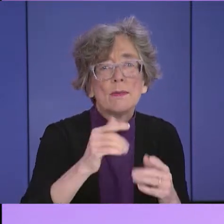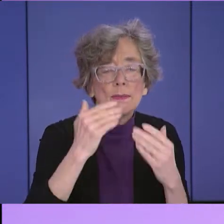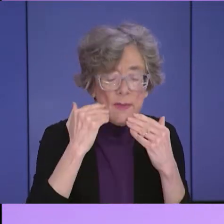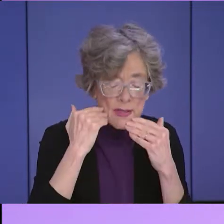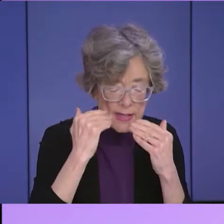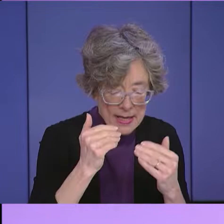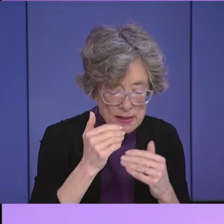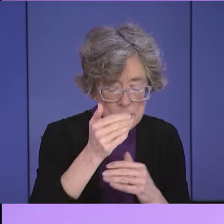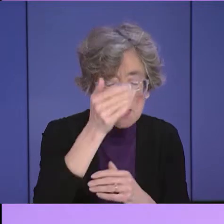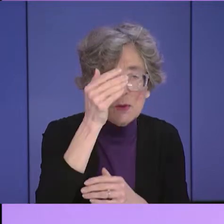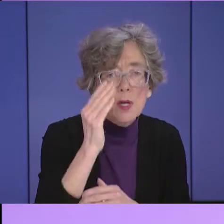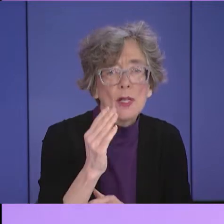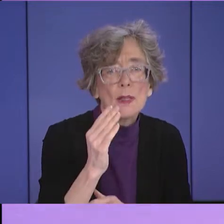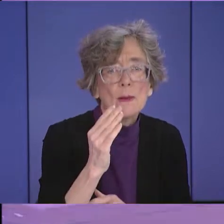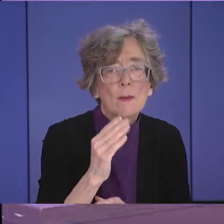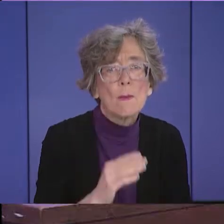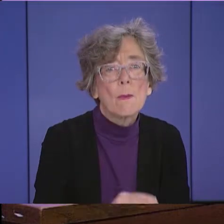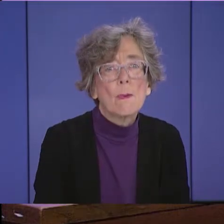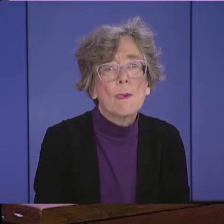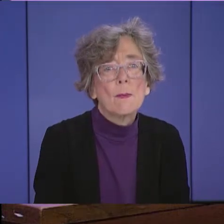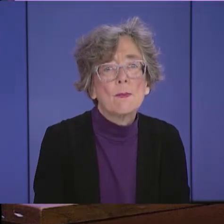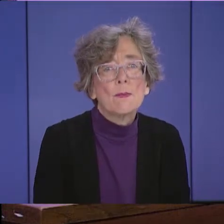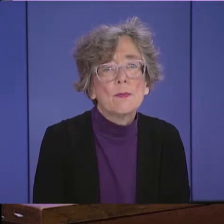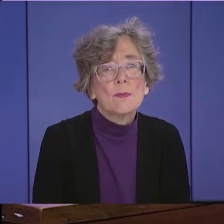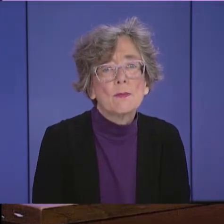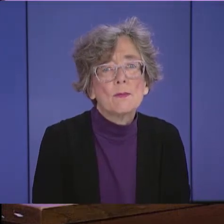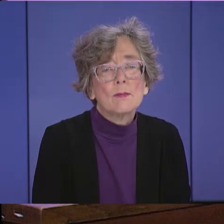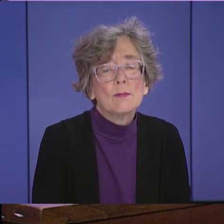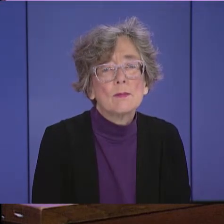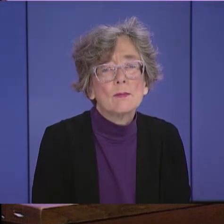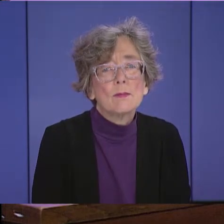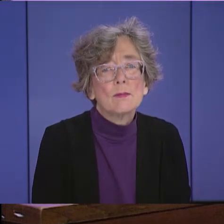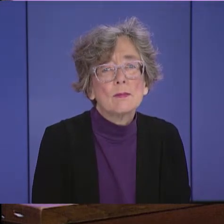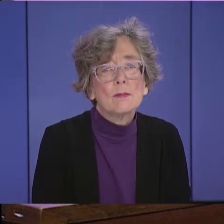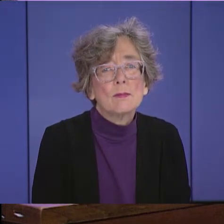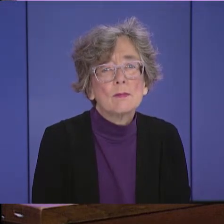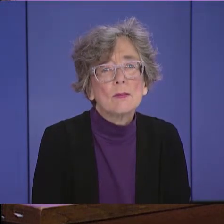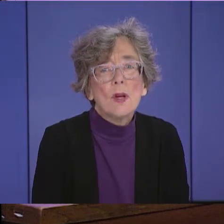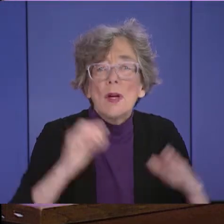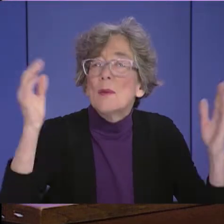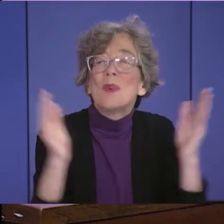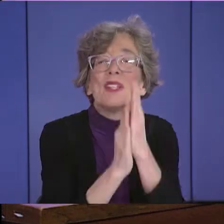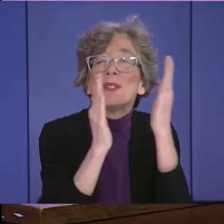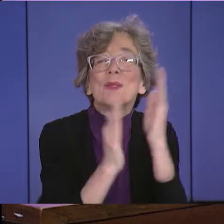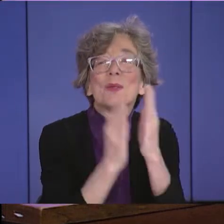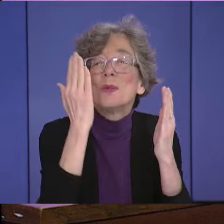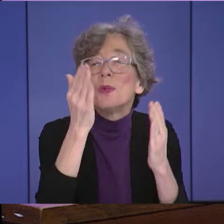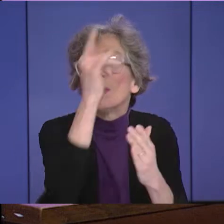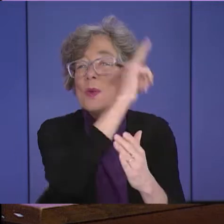Thanks be to God.